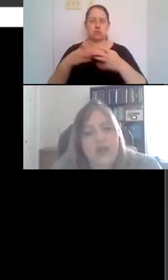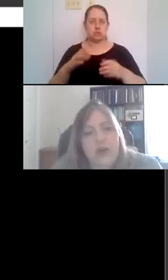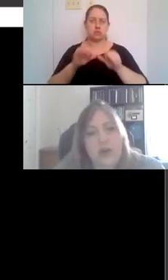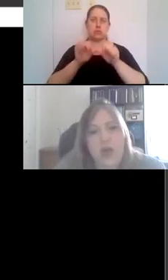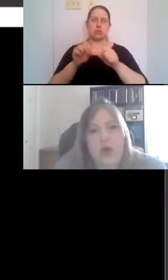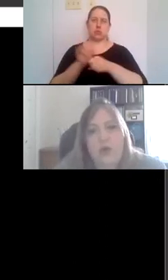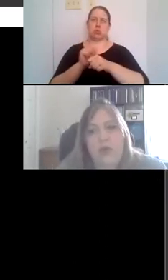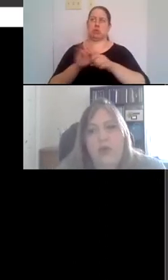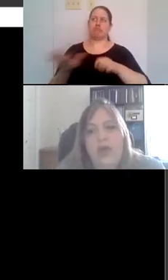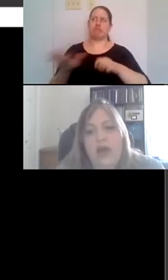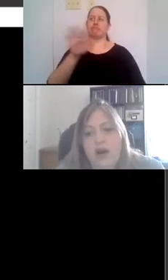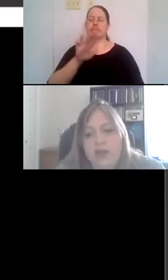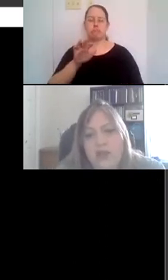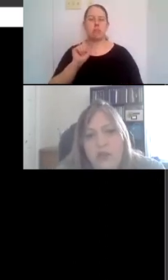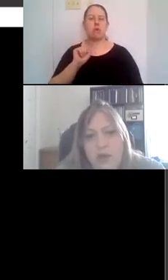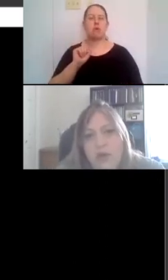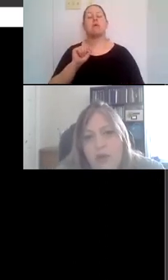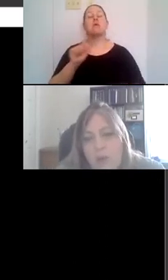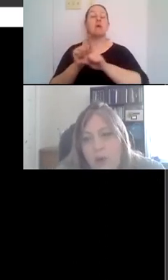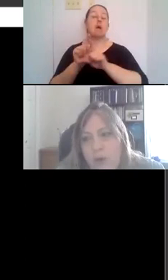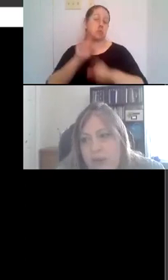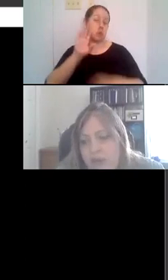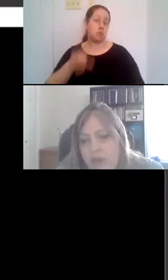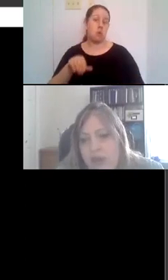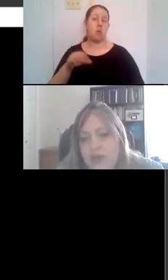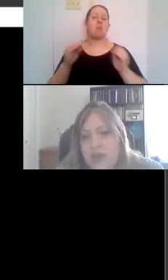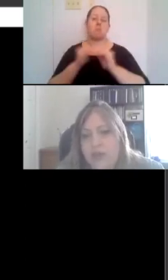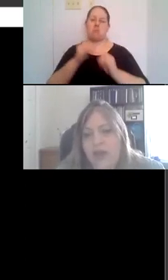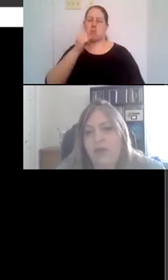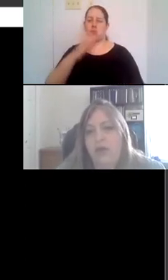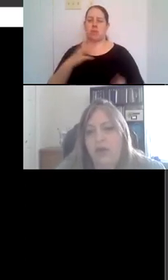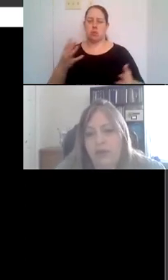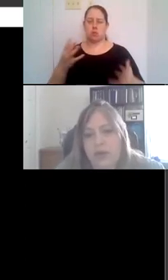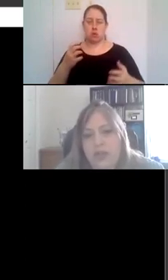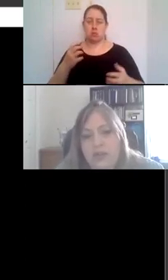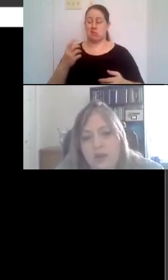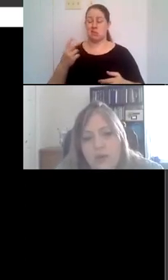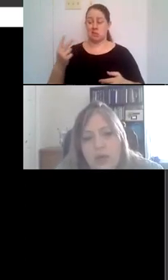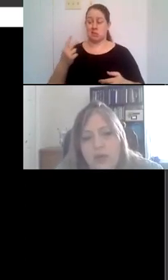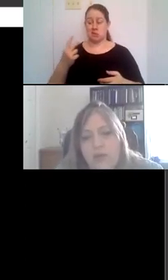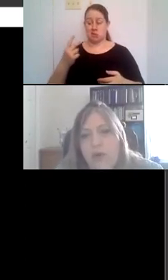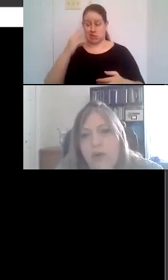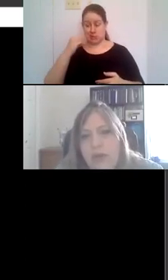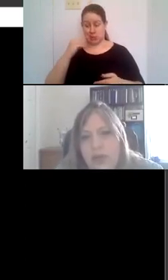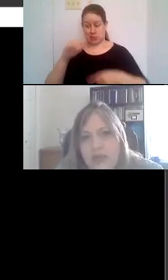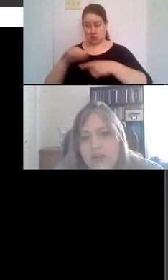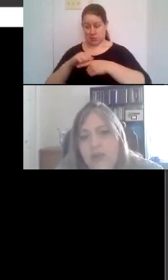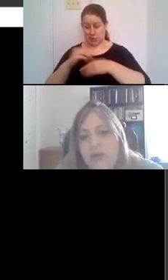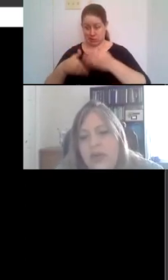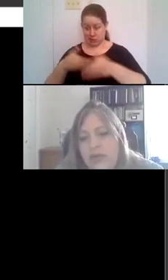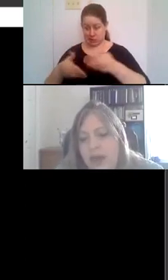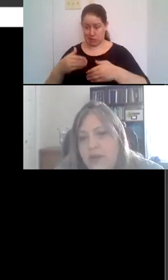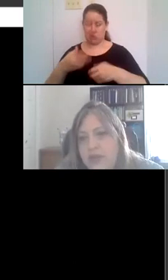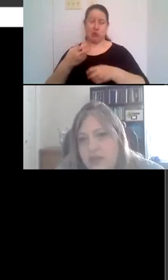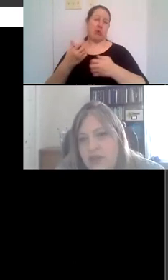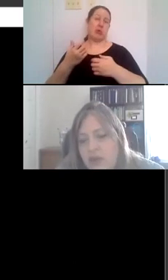So we also know that we want more women in the trade. It was a little rough when we went through it. So the more women, the easier it will